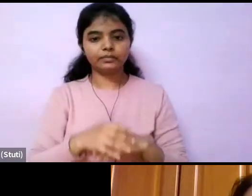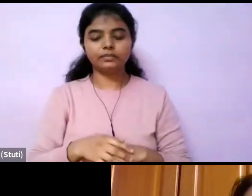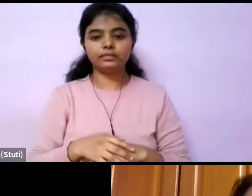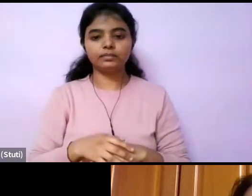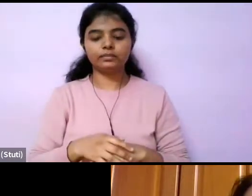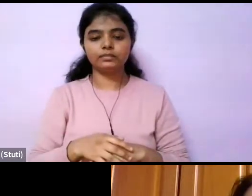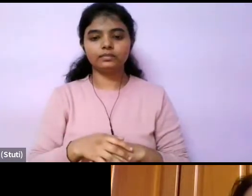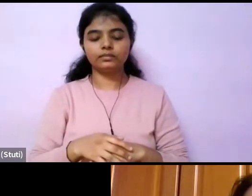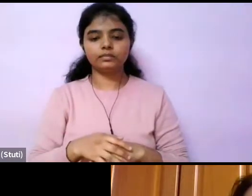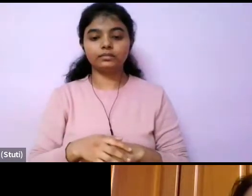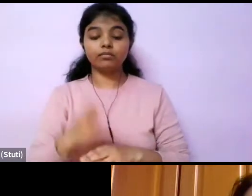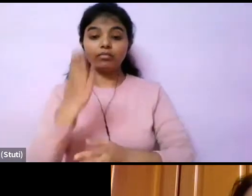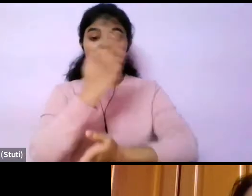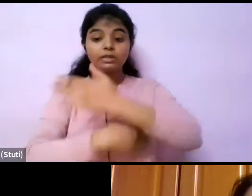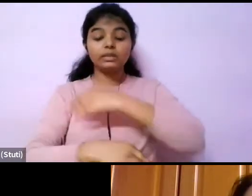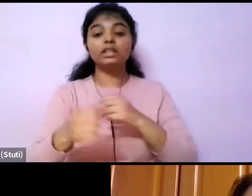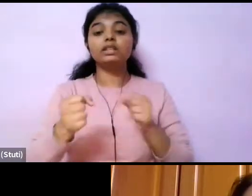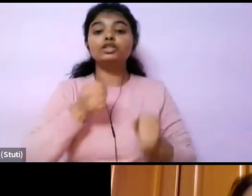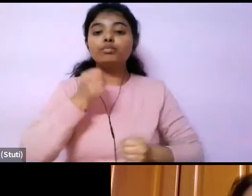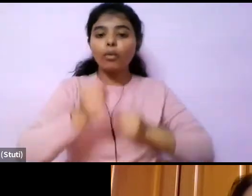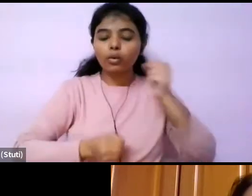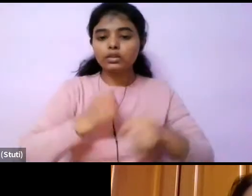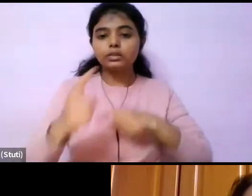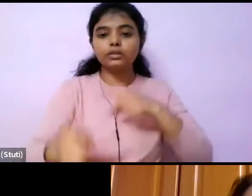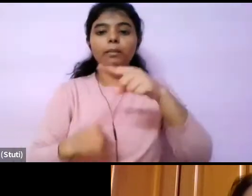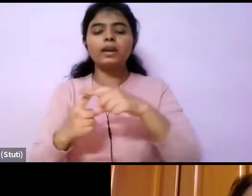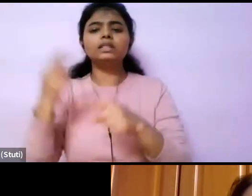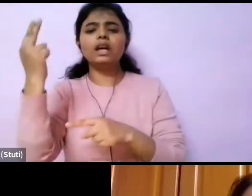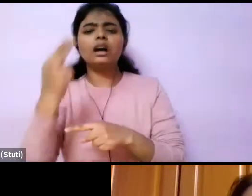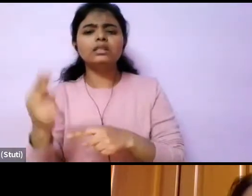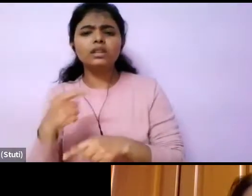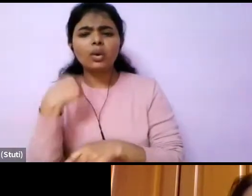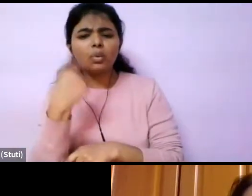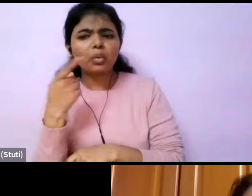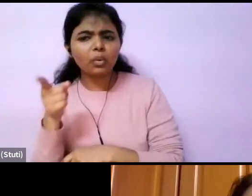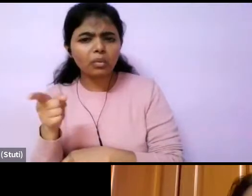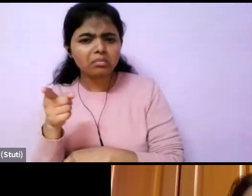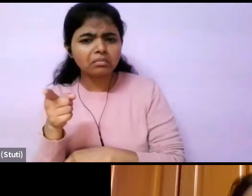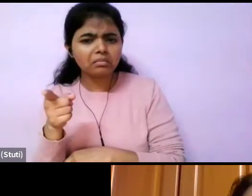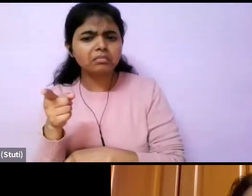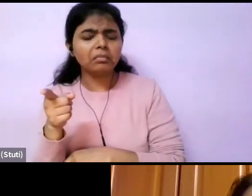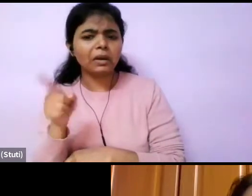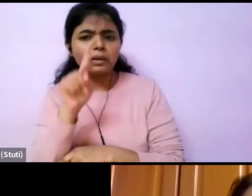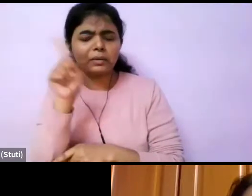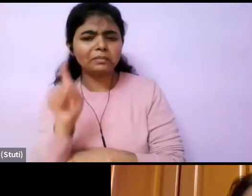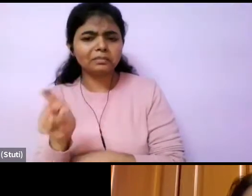Disability, sports, and arts. Arts for whom? Question mark. That's very important.